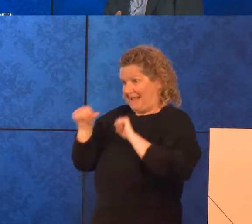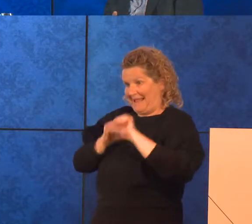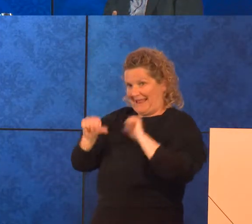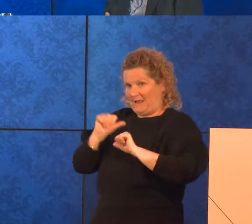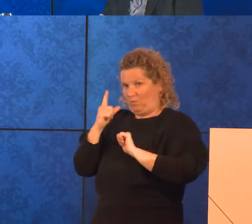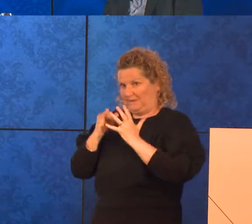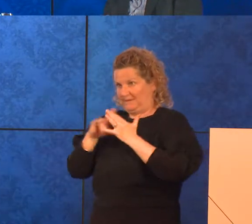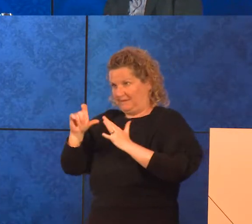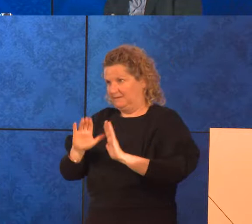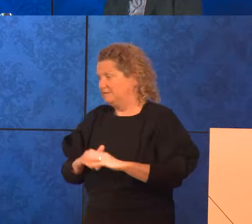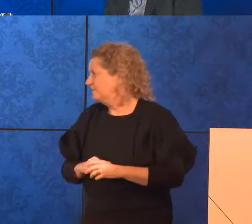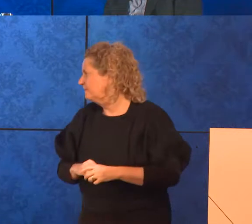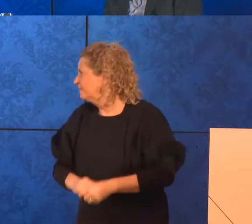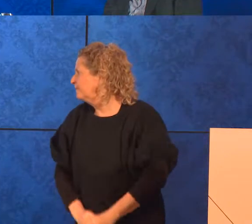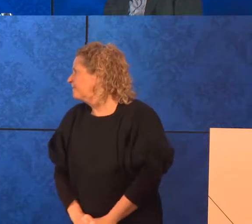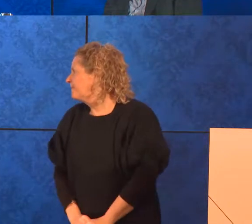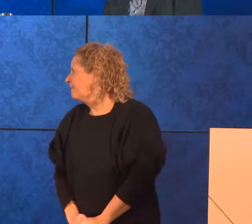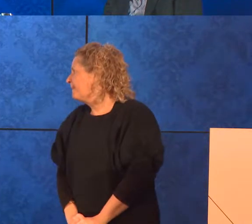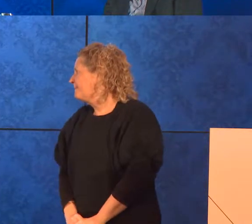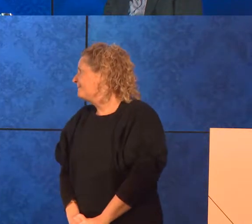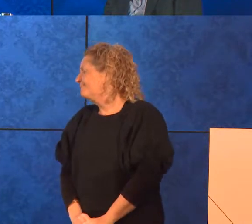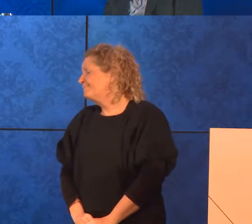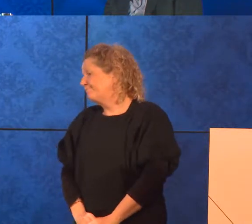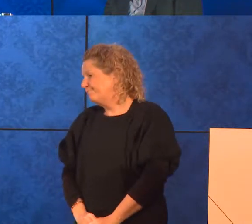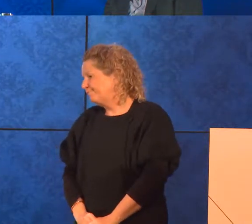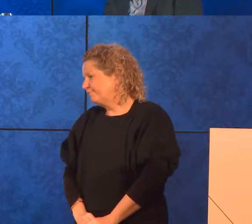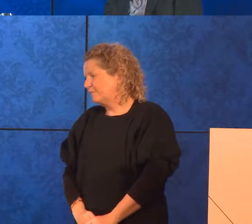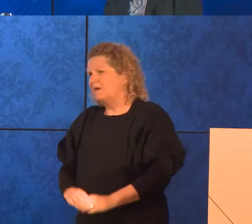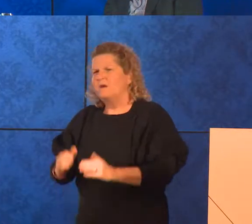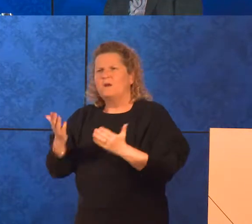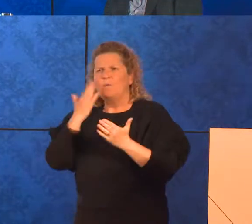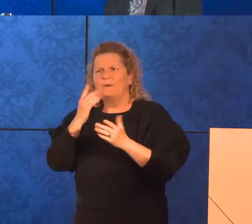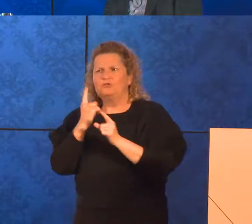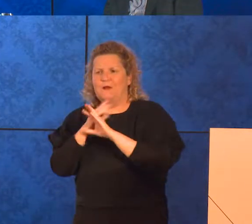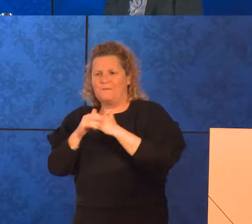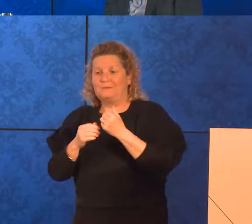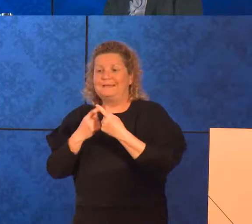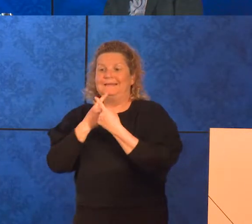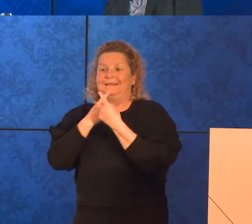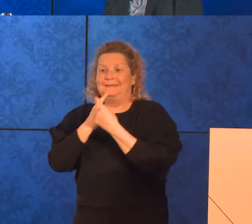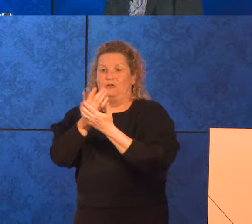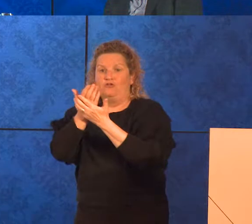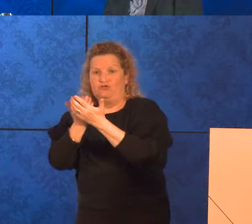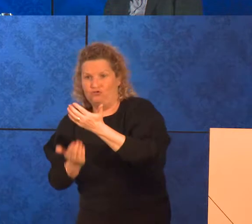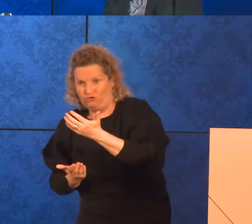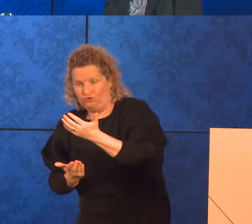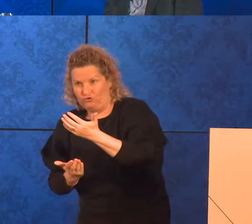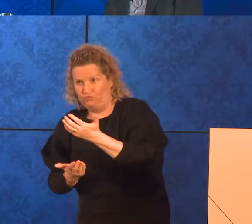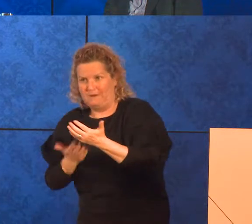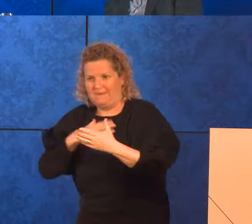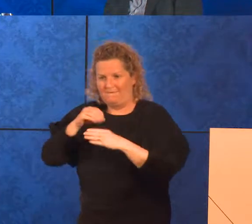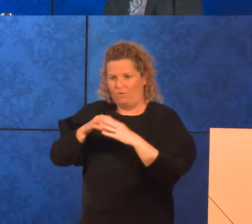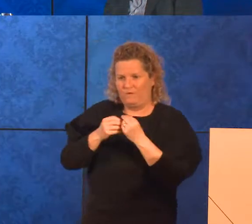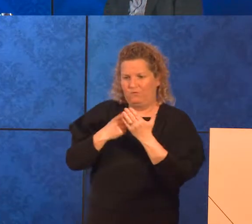I just wanted to point out in terms of when we talk about telling a story, I just wanted to point out from the Royal Commission that I was involved